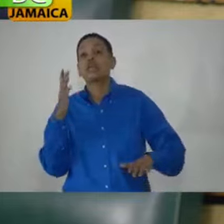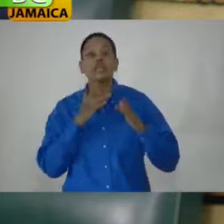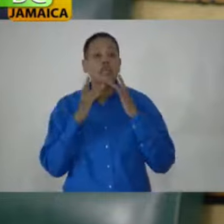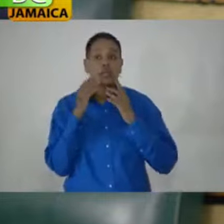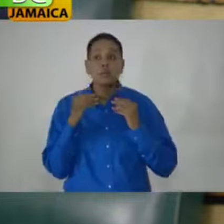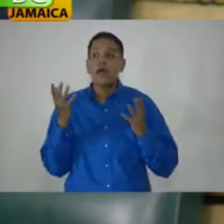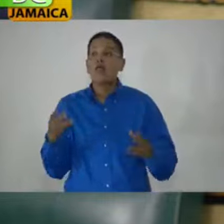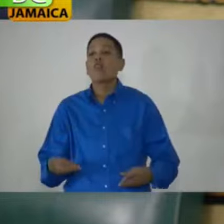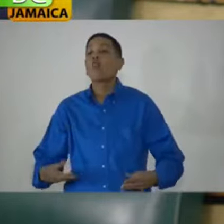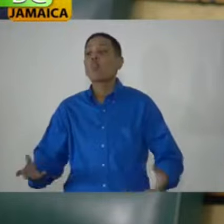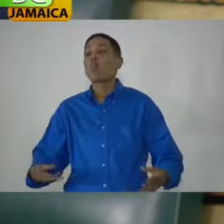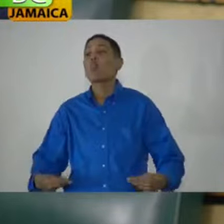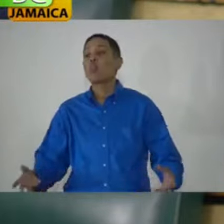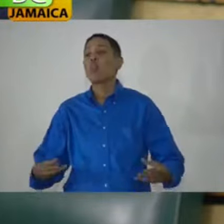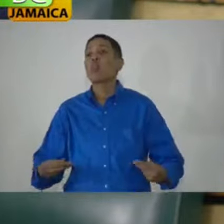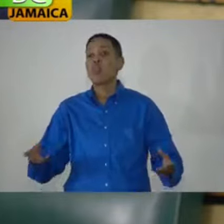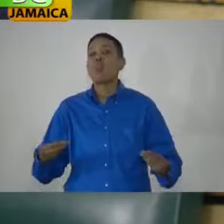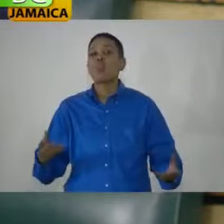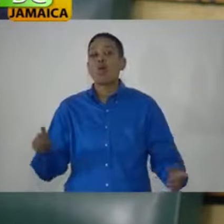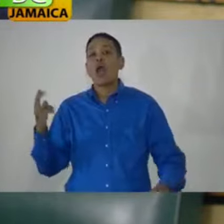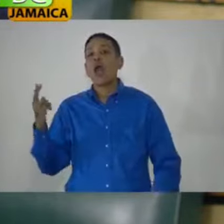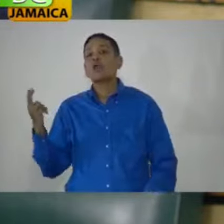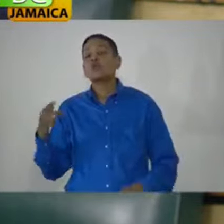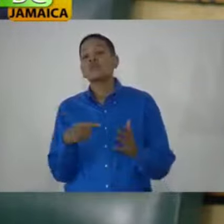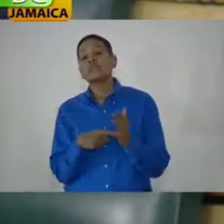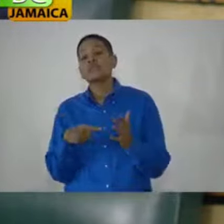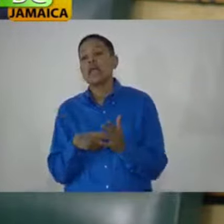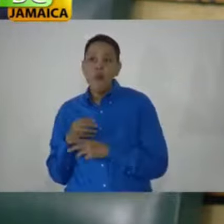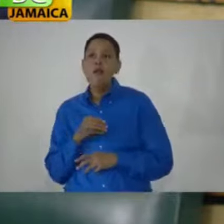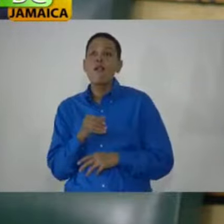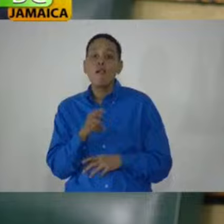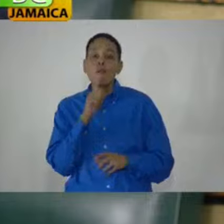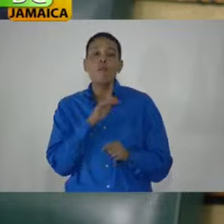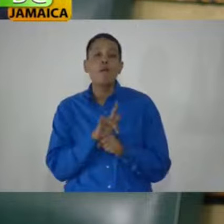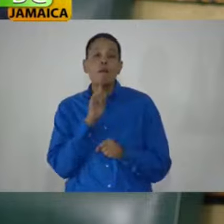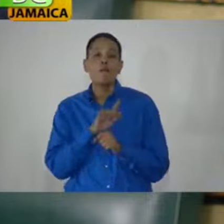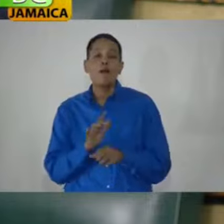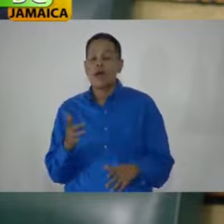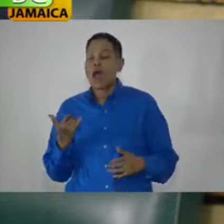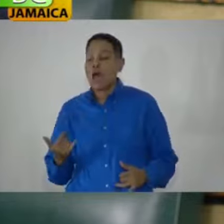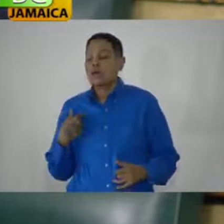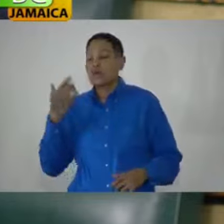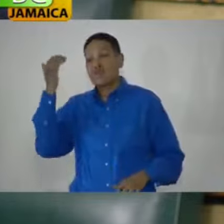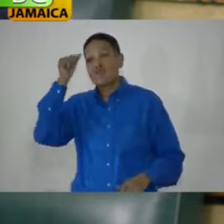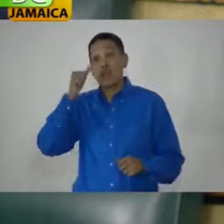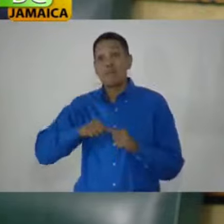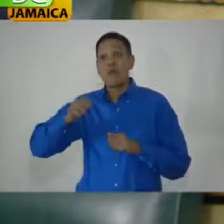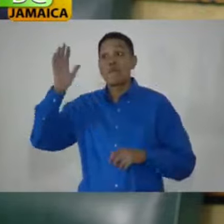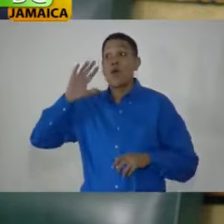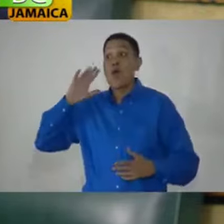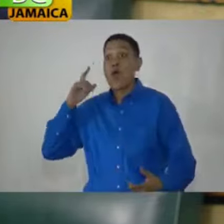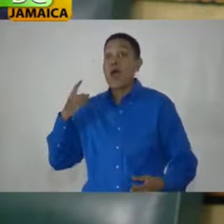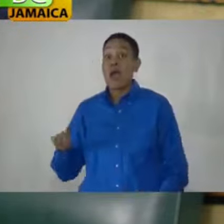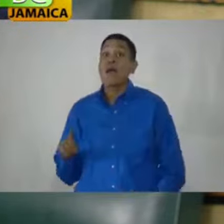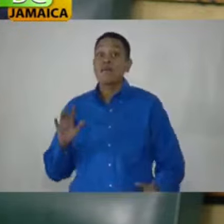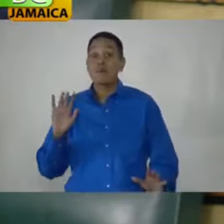wanton spending, and using debt to fulfill. We know where this took us.